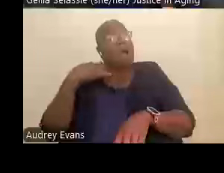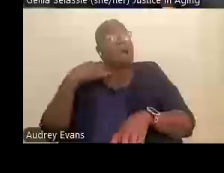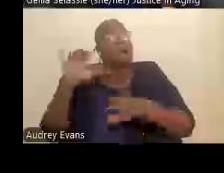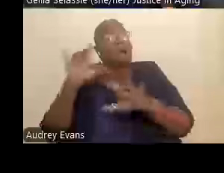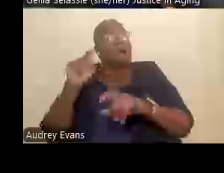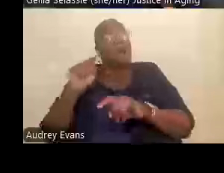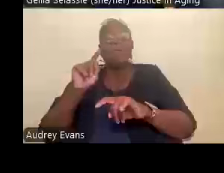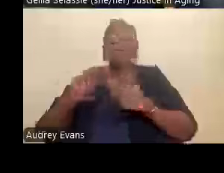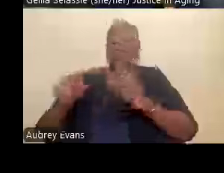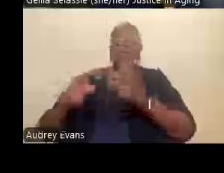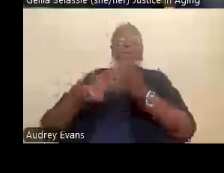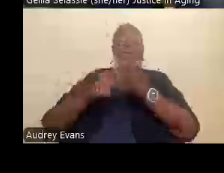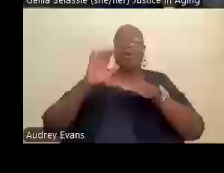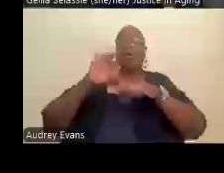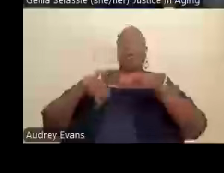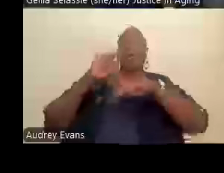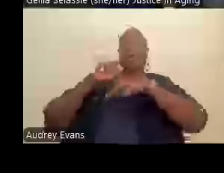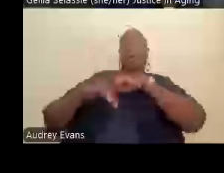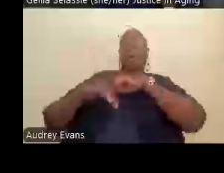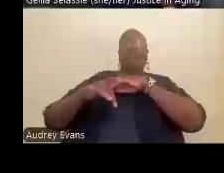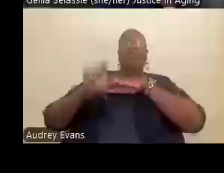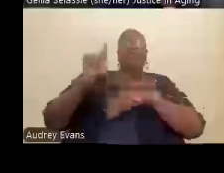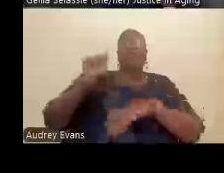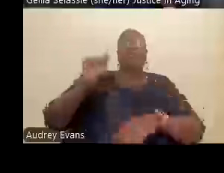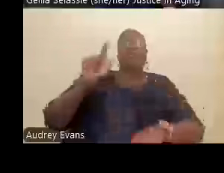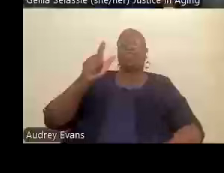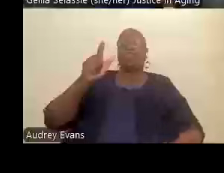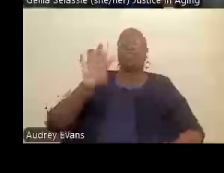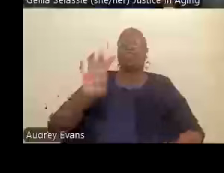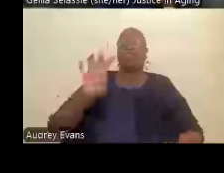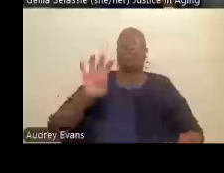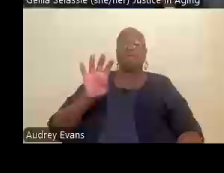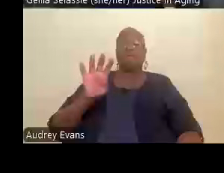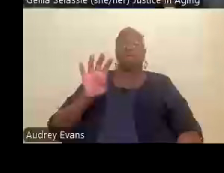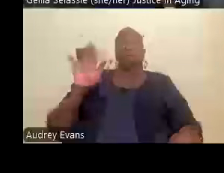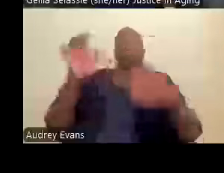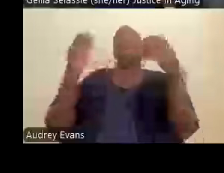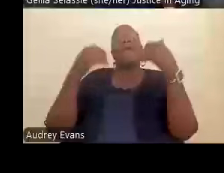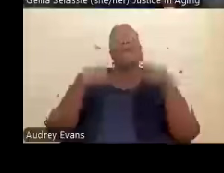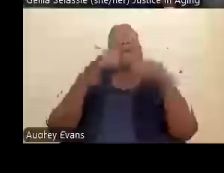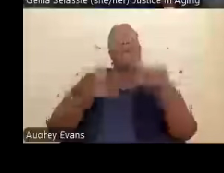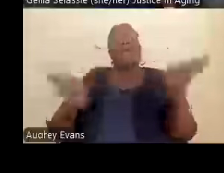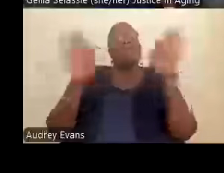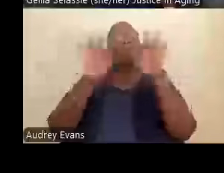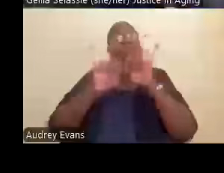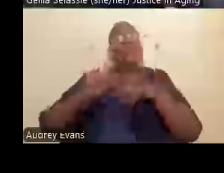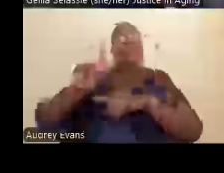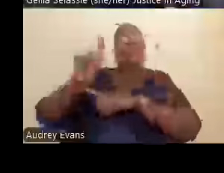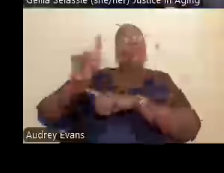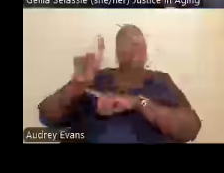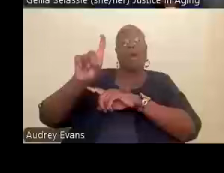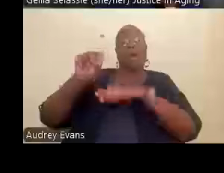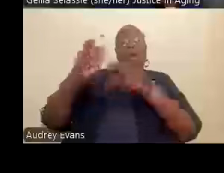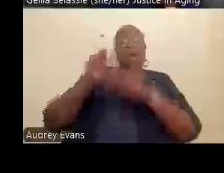to implement earlier than 2034. There is, importantly, one provision that did